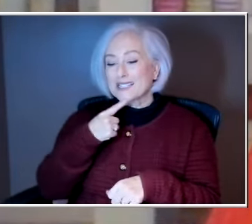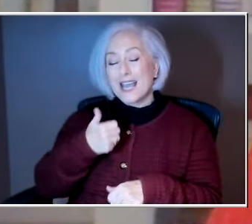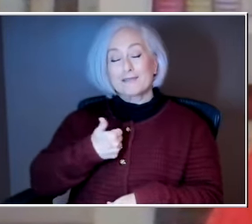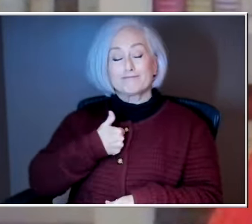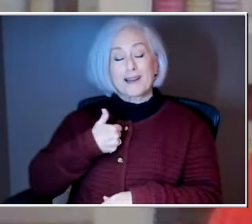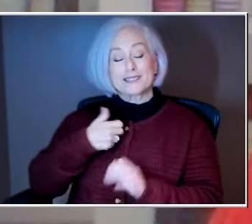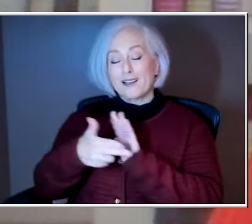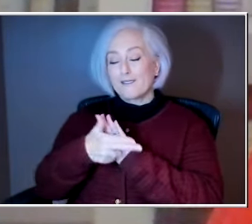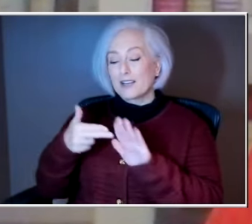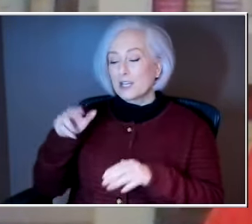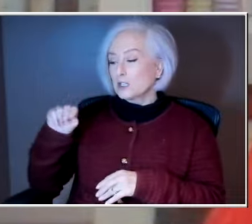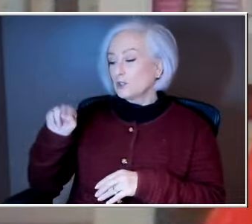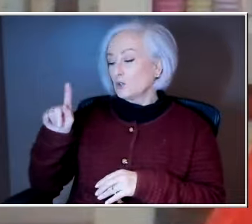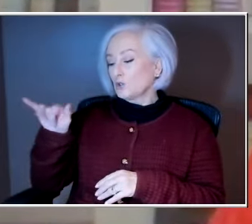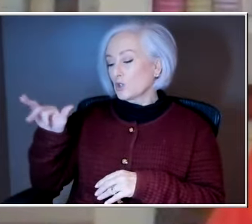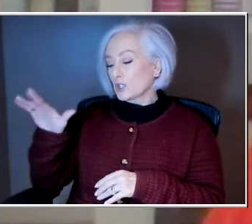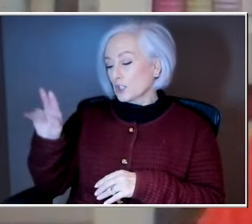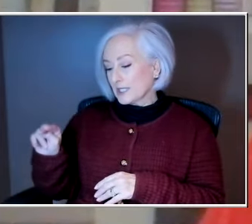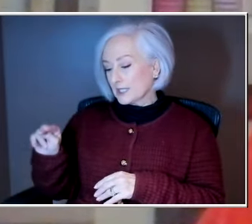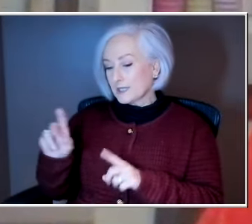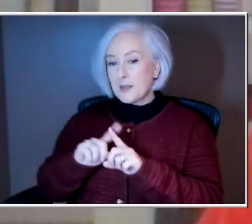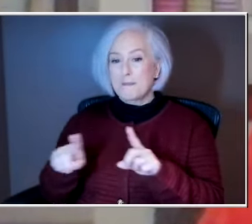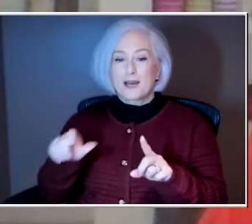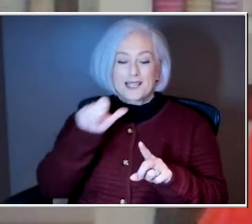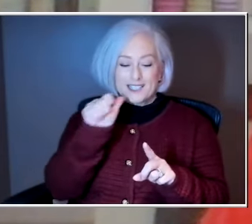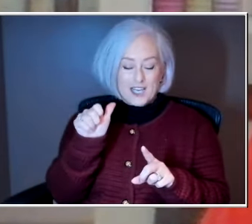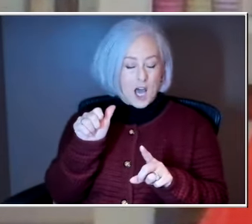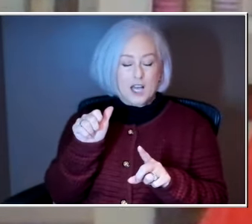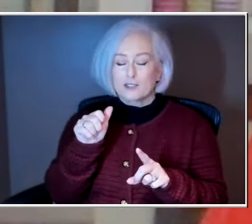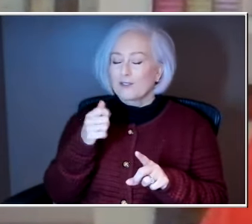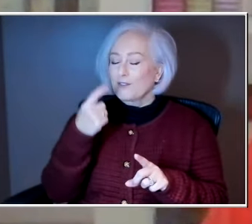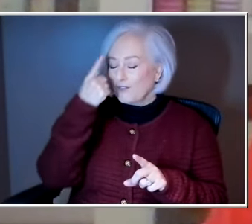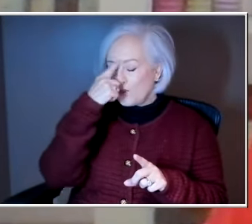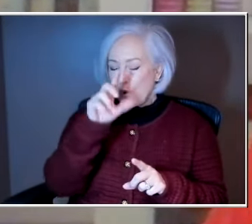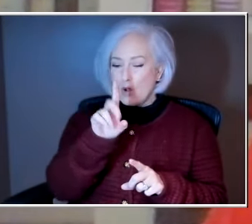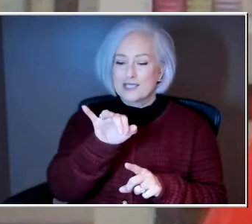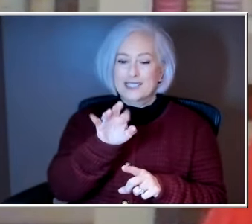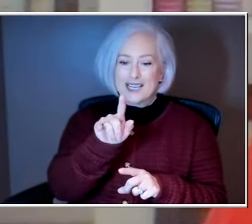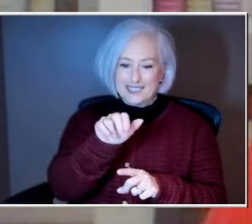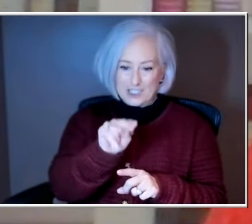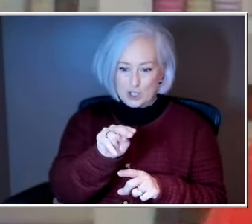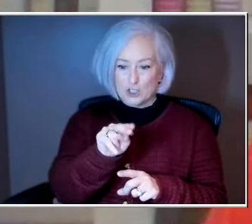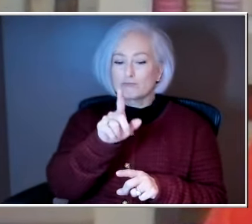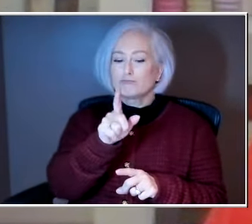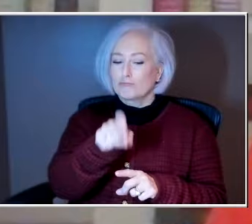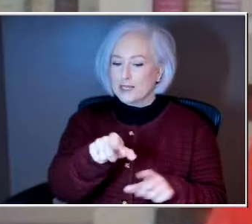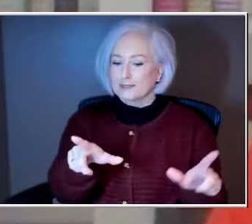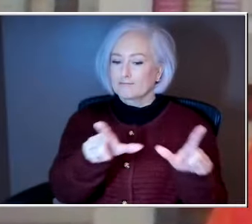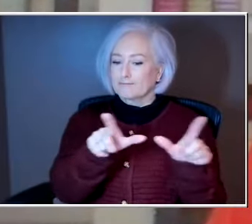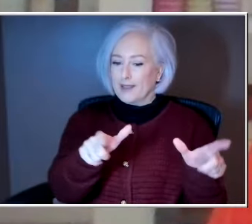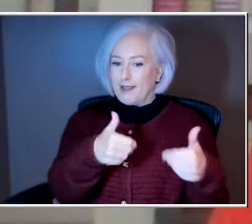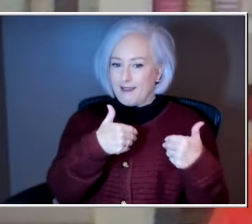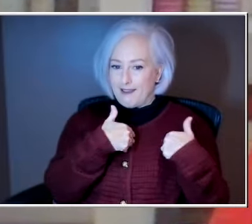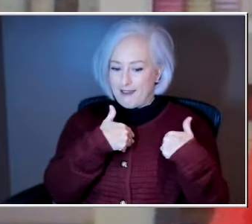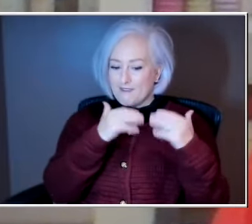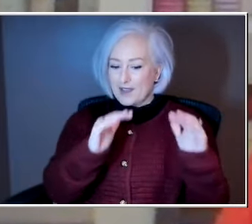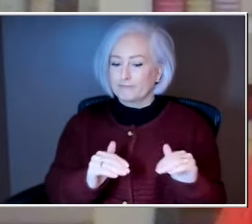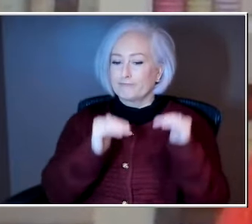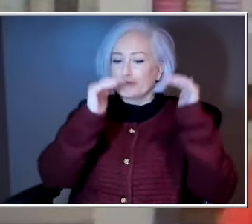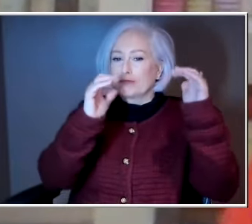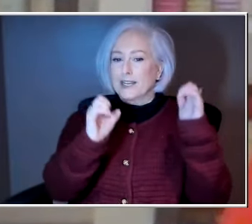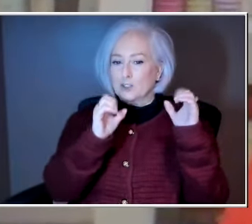but not everyone can call themselves a dietitian. We do have standards within our career where we